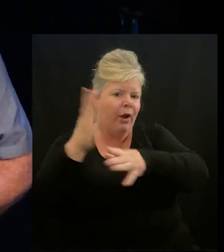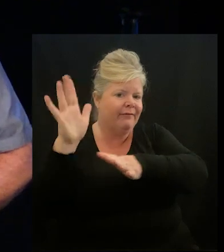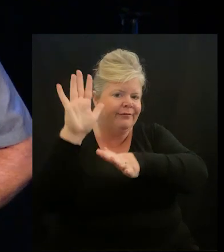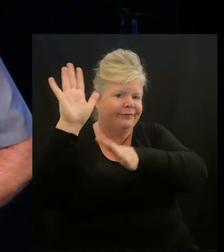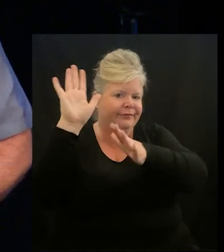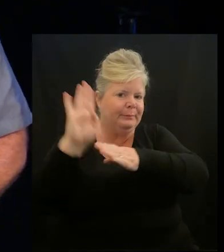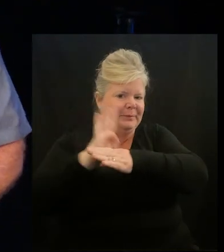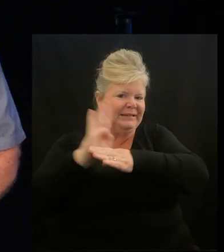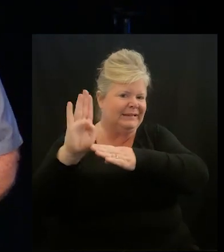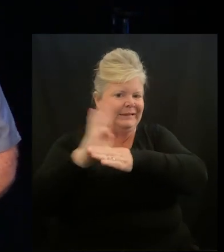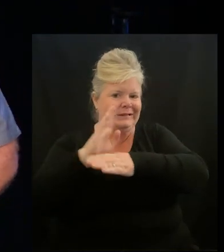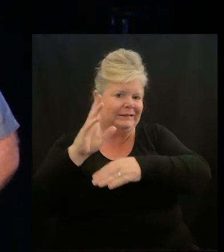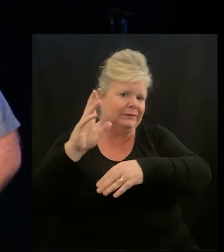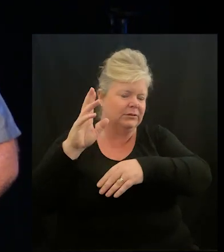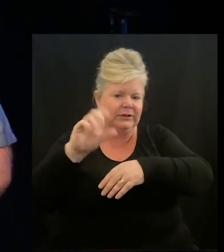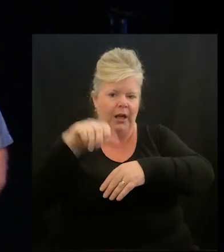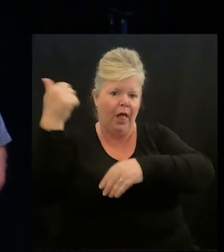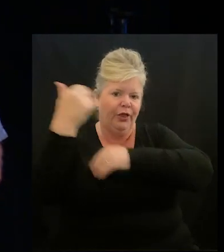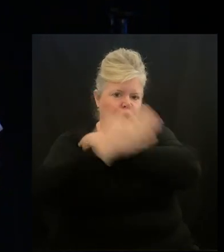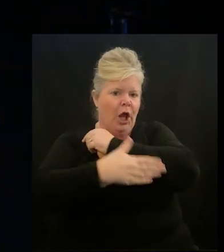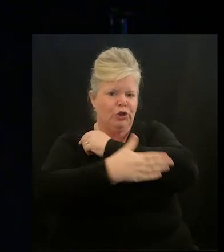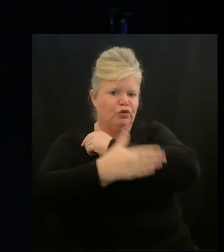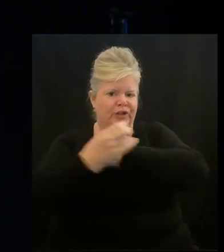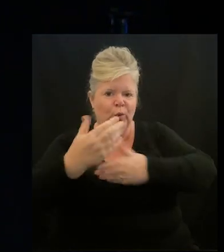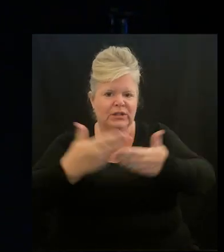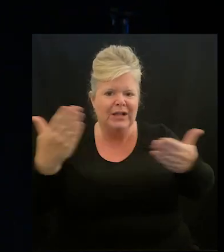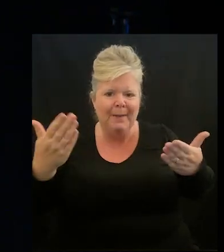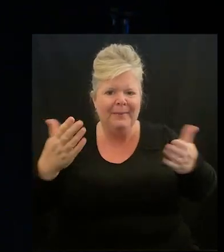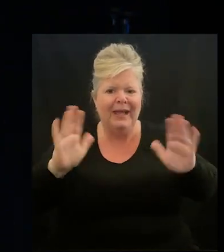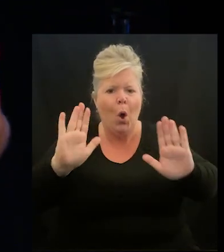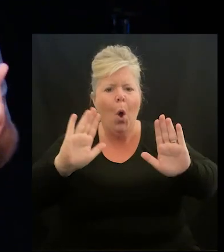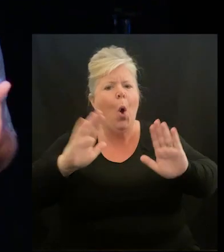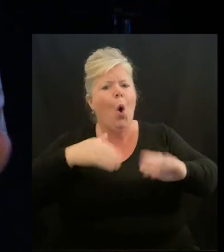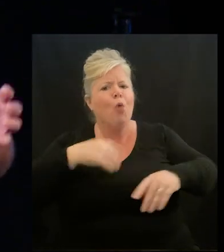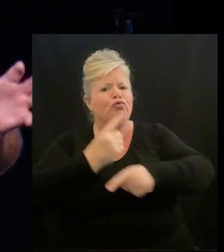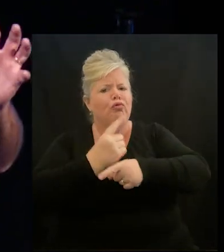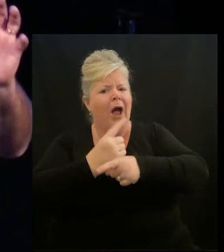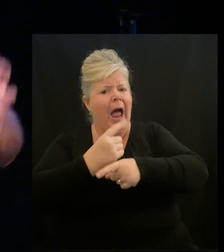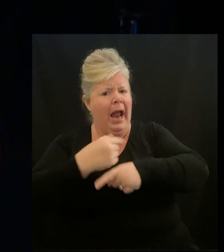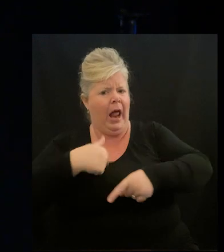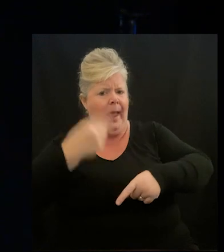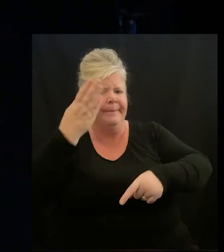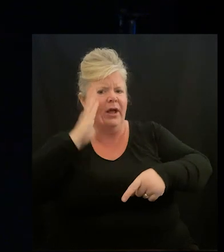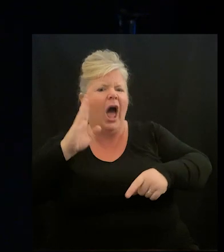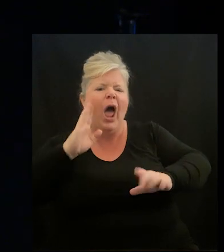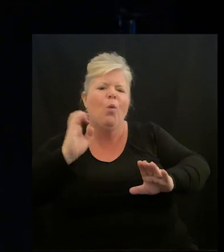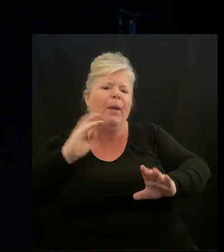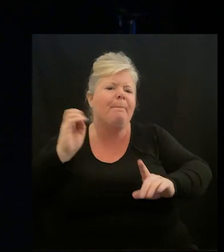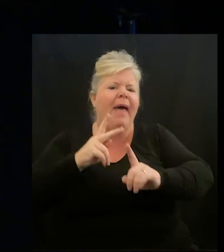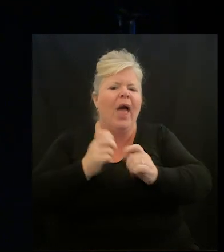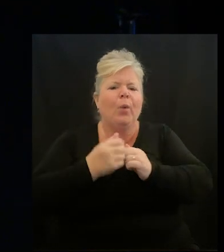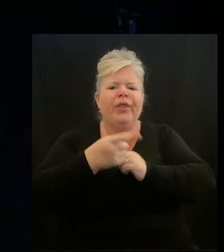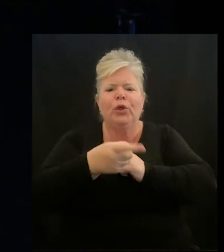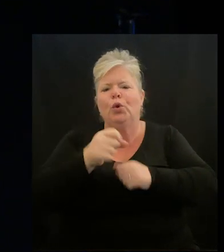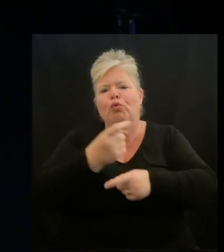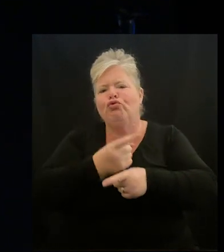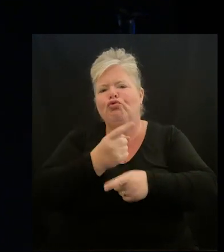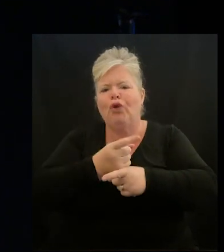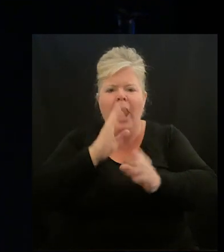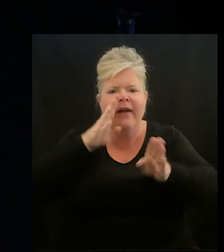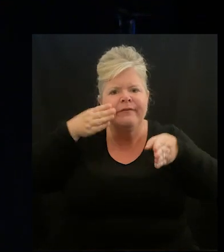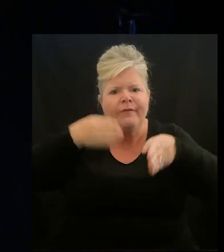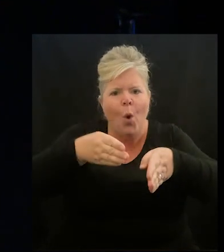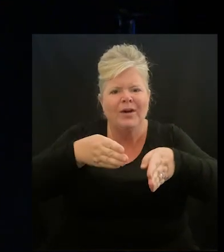business in Tibet or in some remote part of the world. And let me get back to you now because, yeah, after all, I did say that.